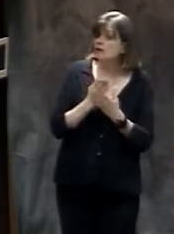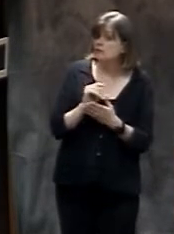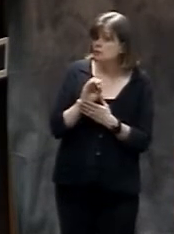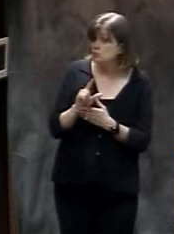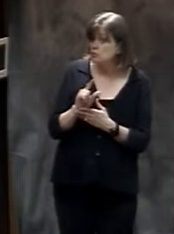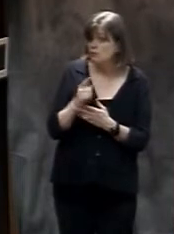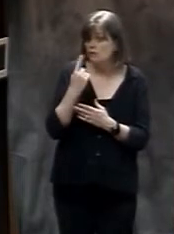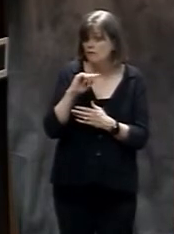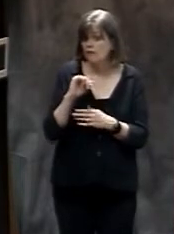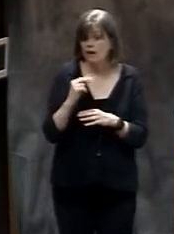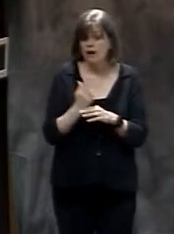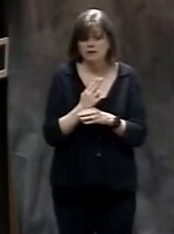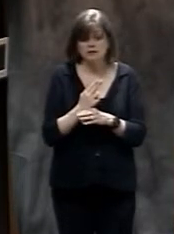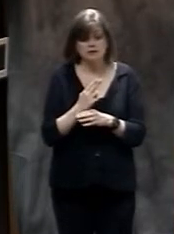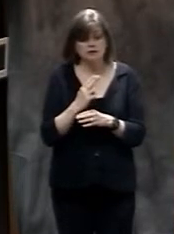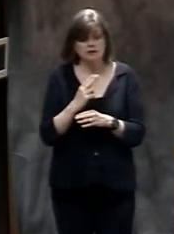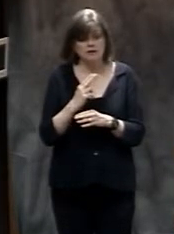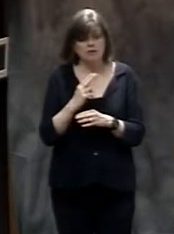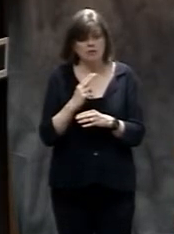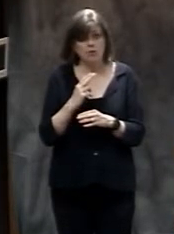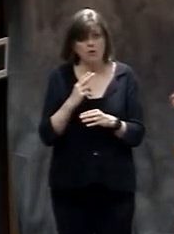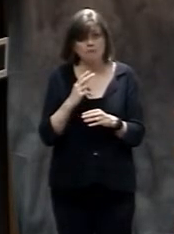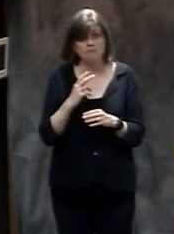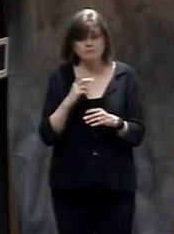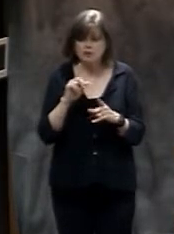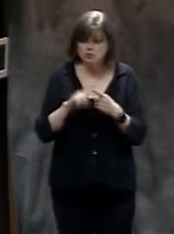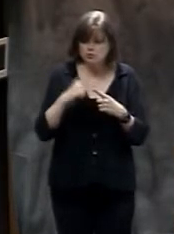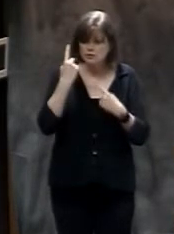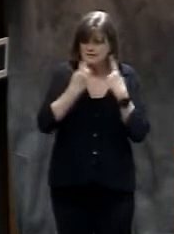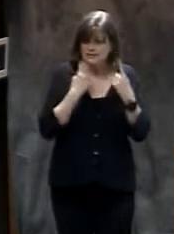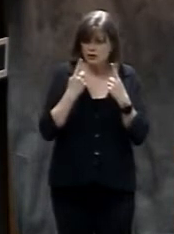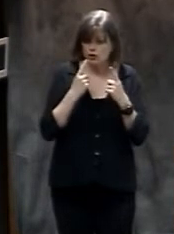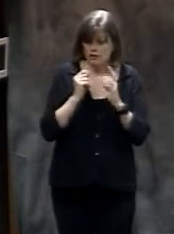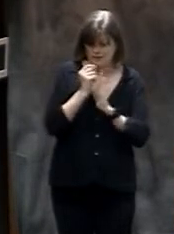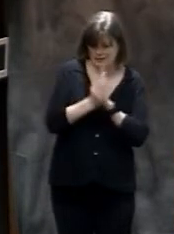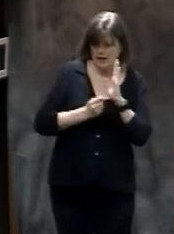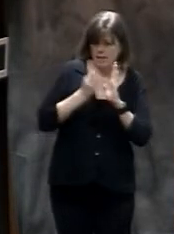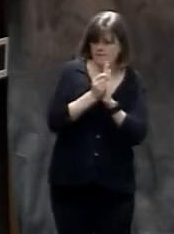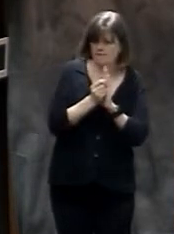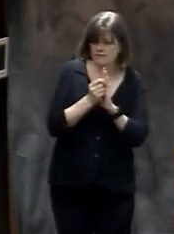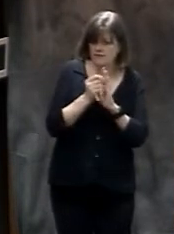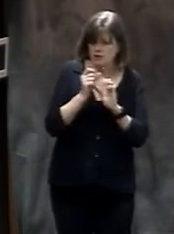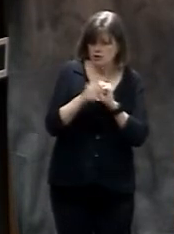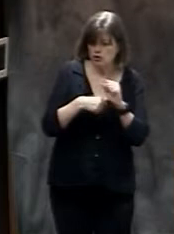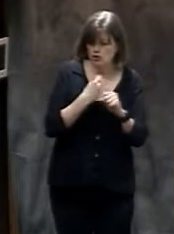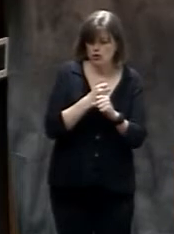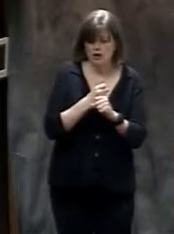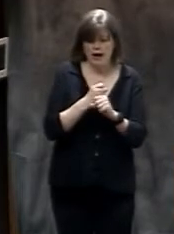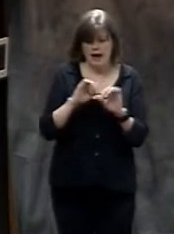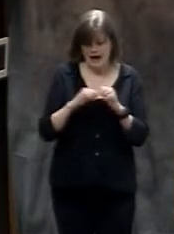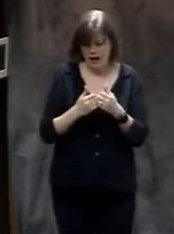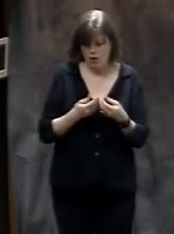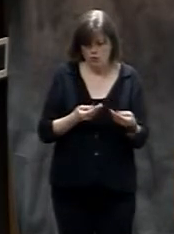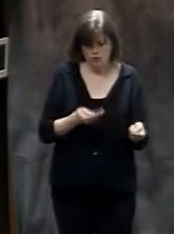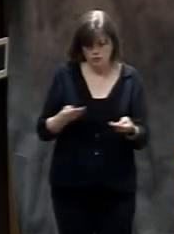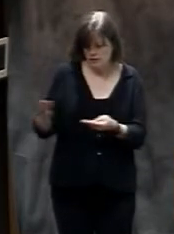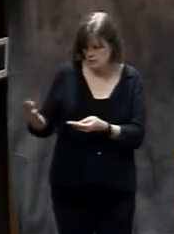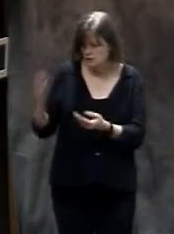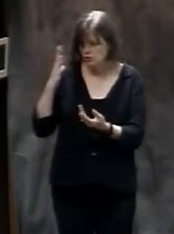at the seasonality of these, and that helps us understand the seasonal risk for virus transmission of dengue and chikungunya and Zika as